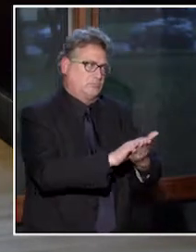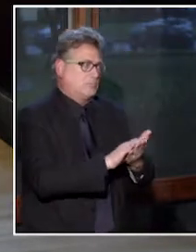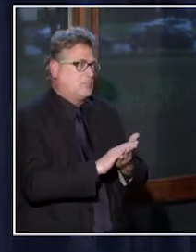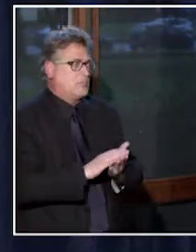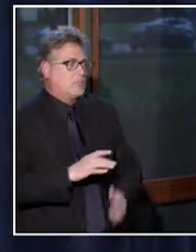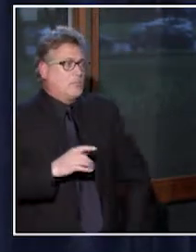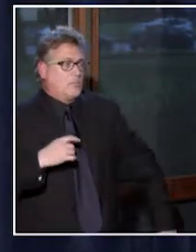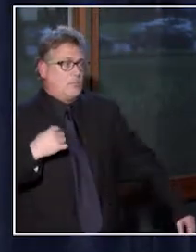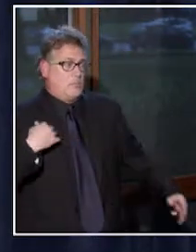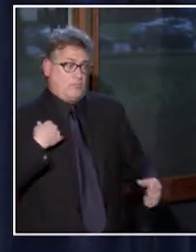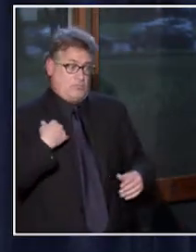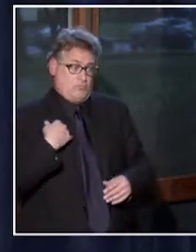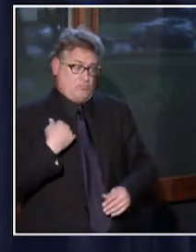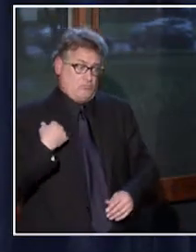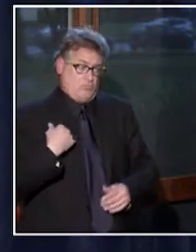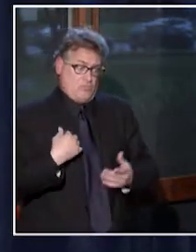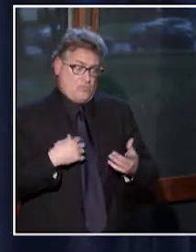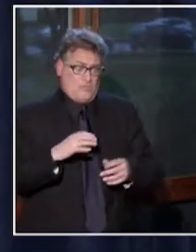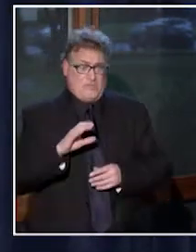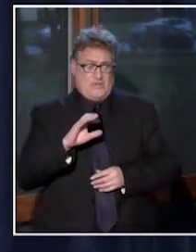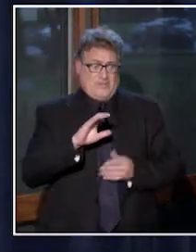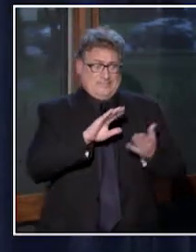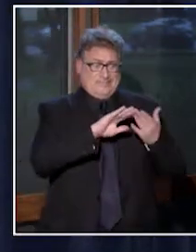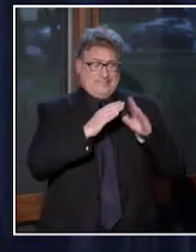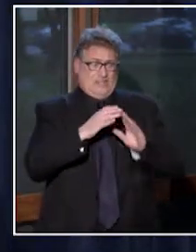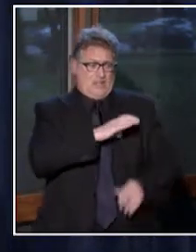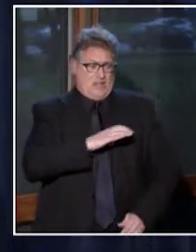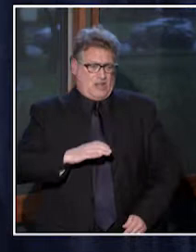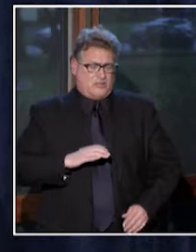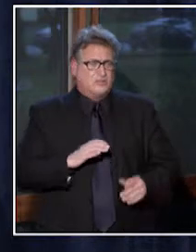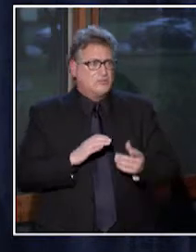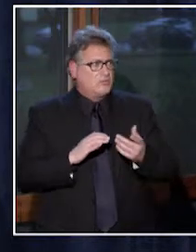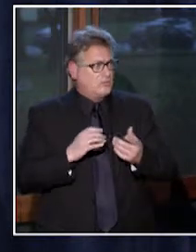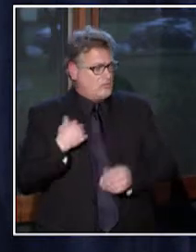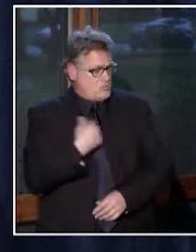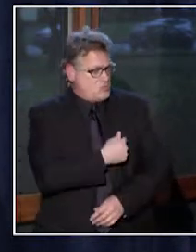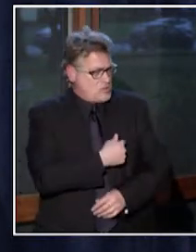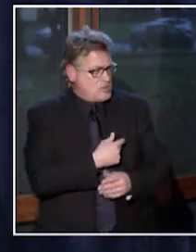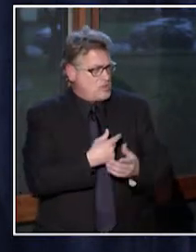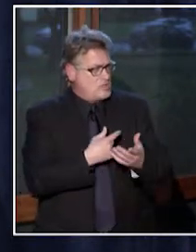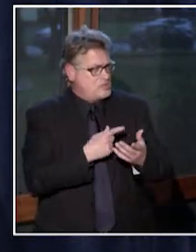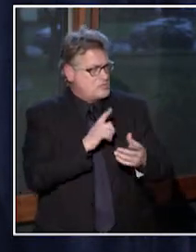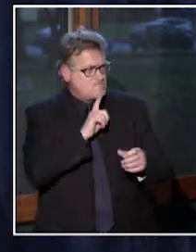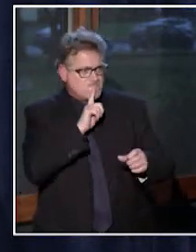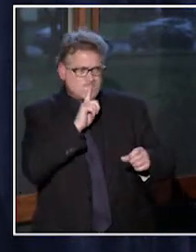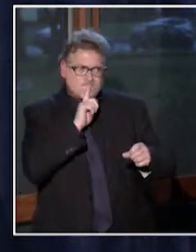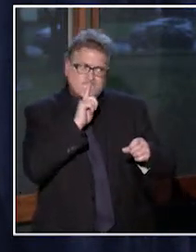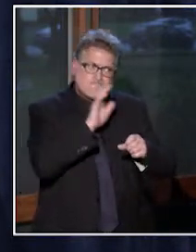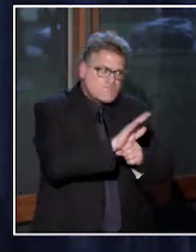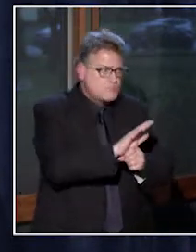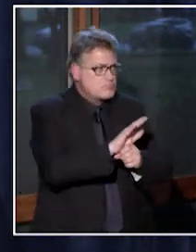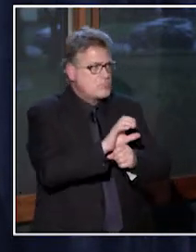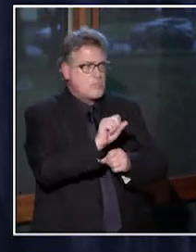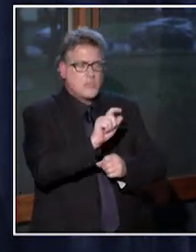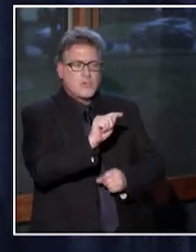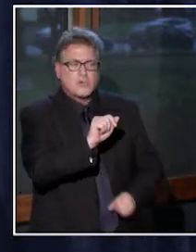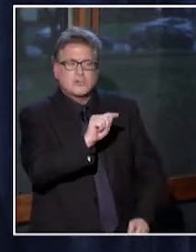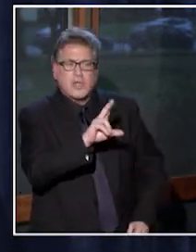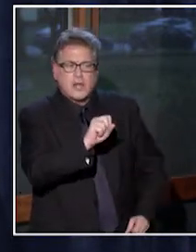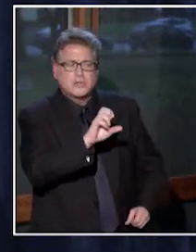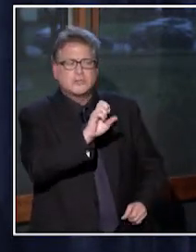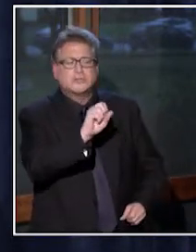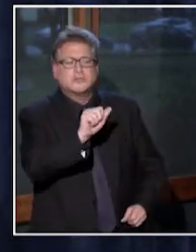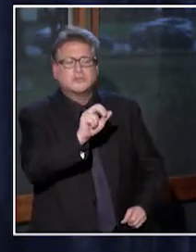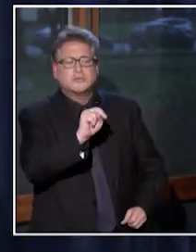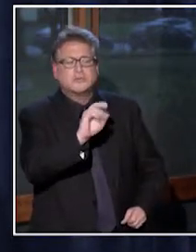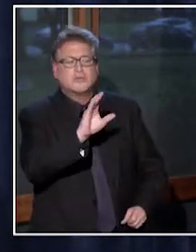My colleagues on the City Council, we have repeatedly reaffirmed our status as a sanctuary city.